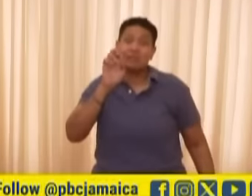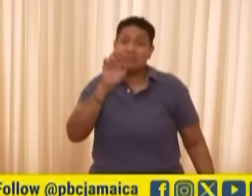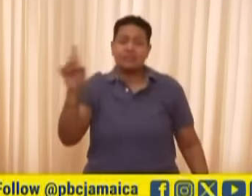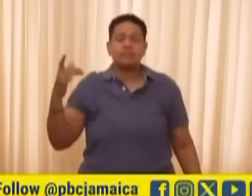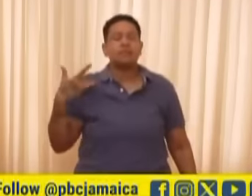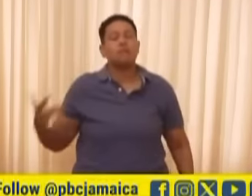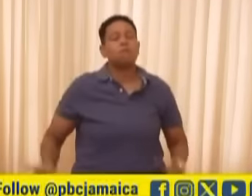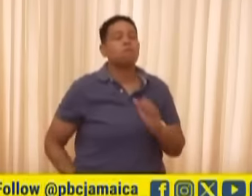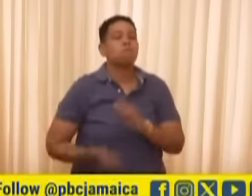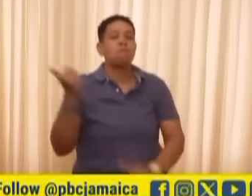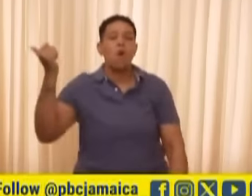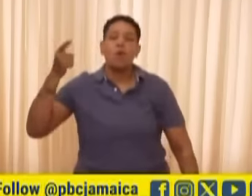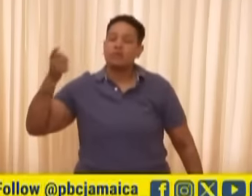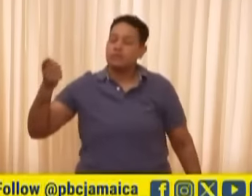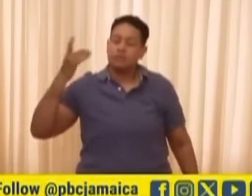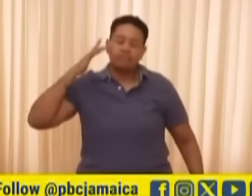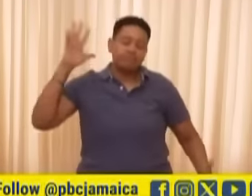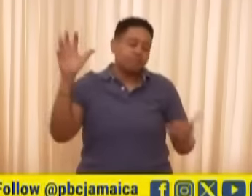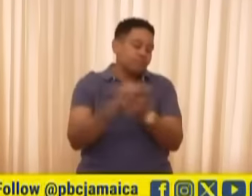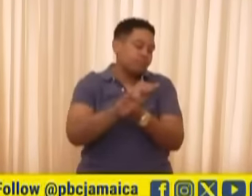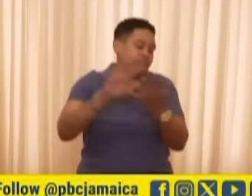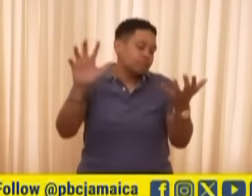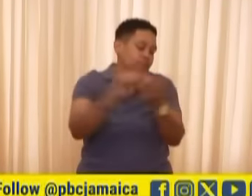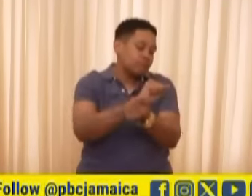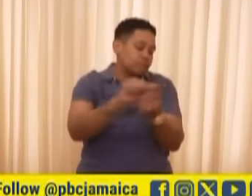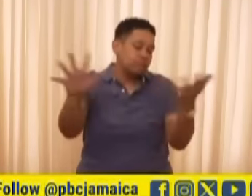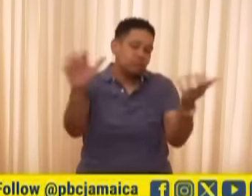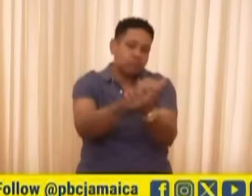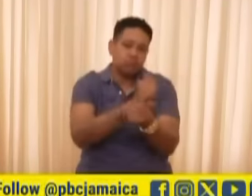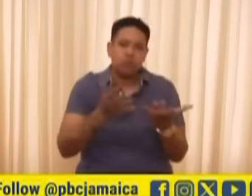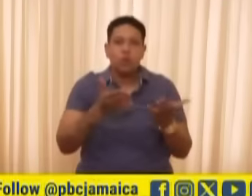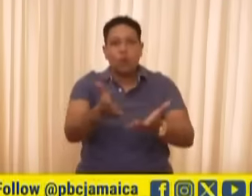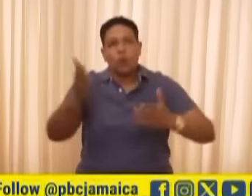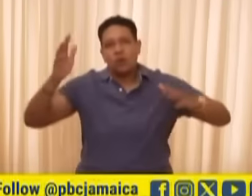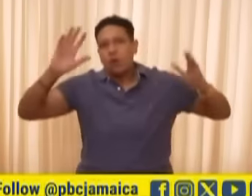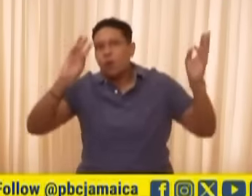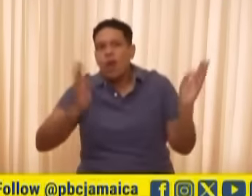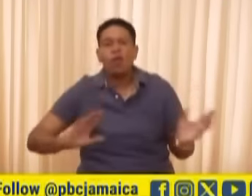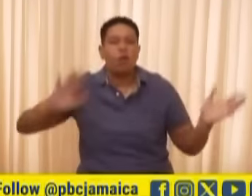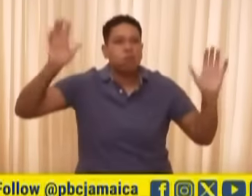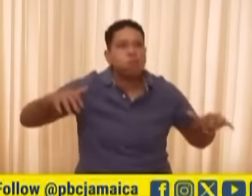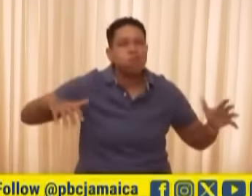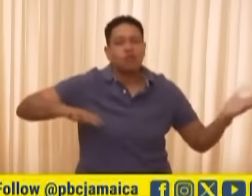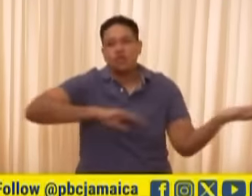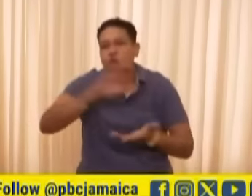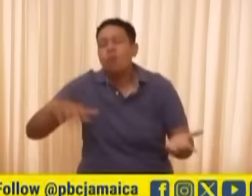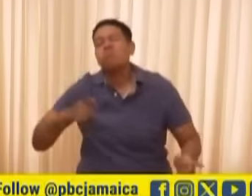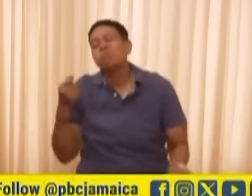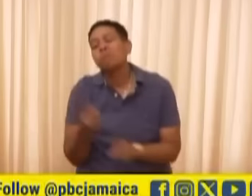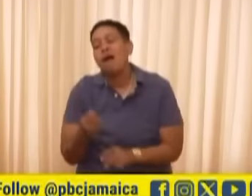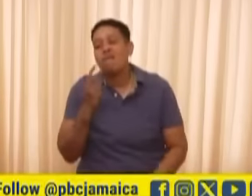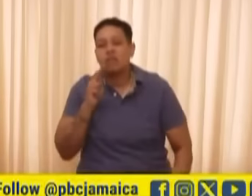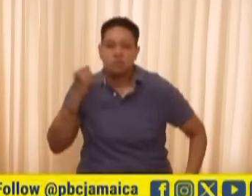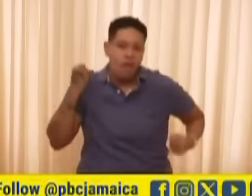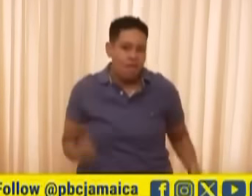more susceptible to these weather-related events. So we already have in stock through our RADA offices some vegetable